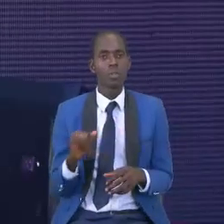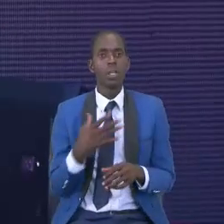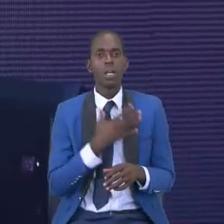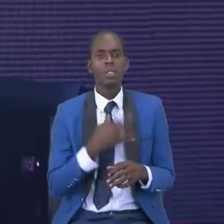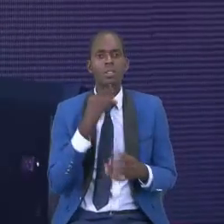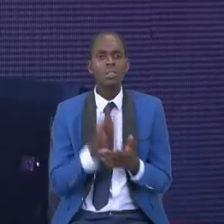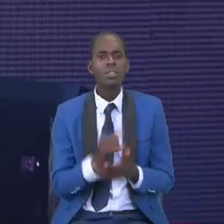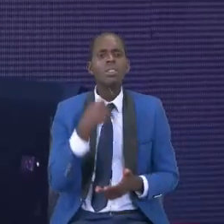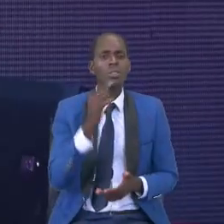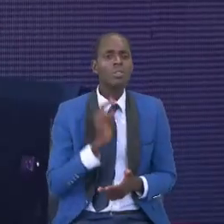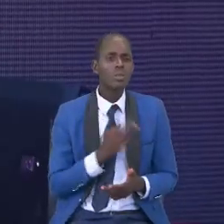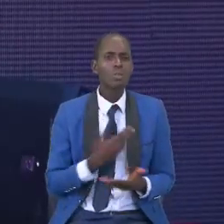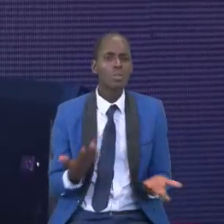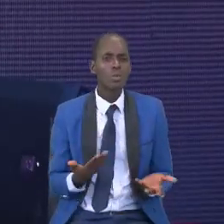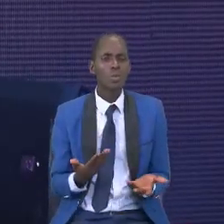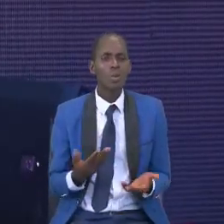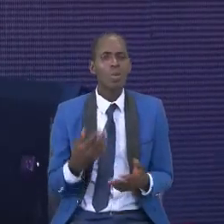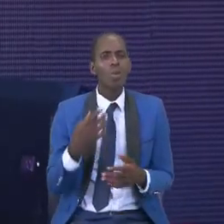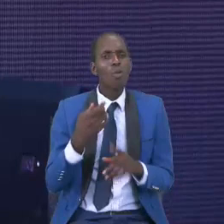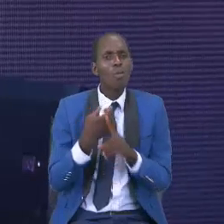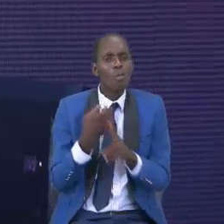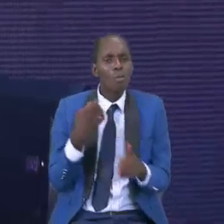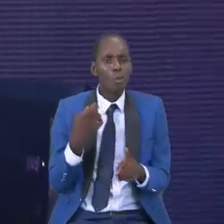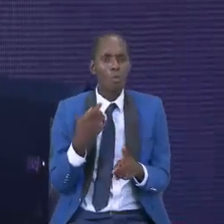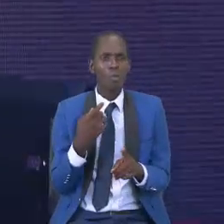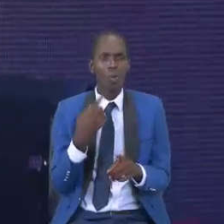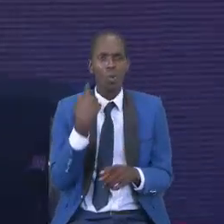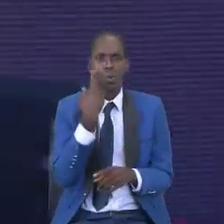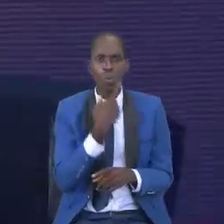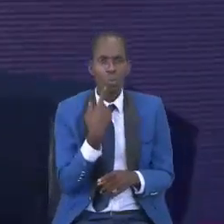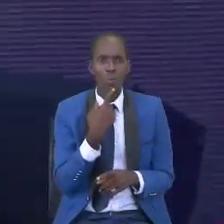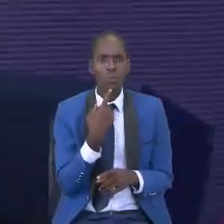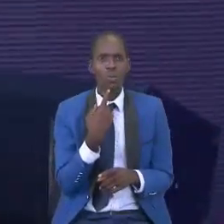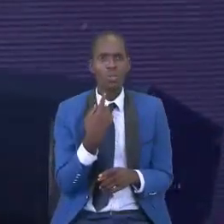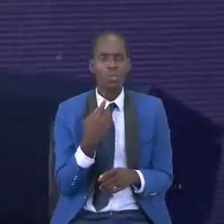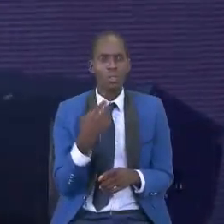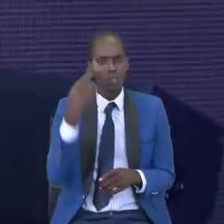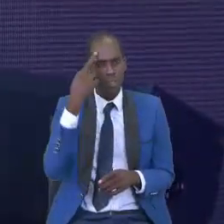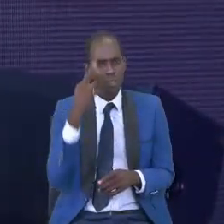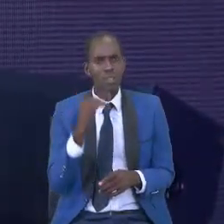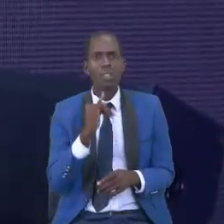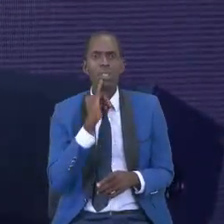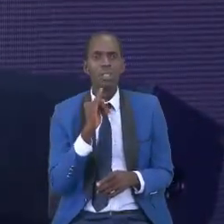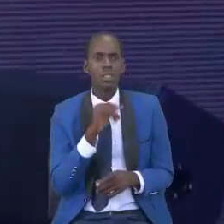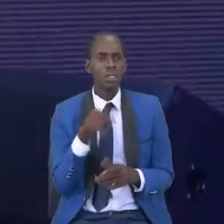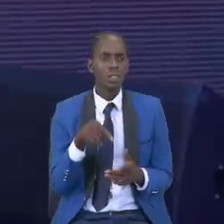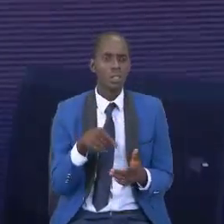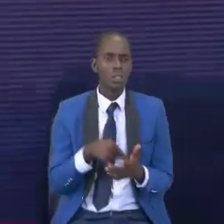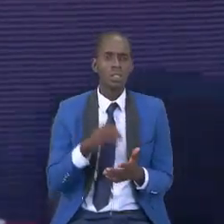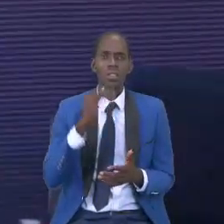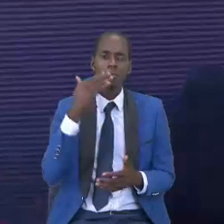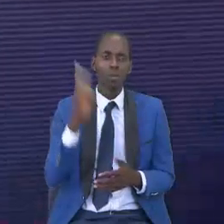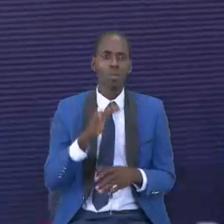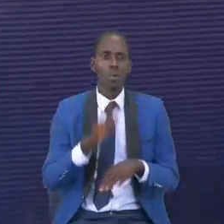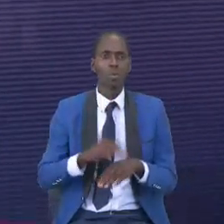cause is this evil upon us? What is thine occupation? Brothers and